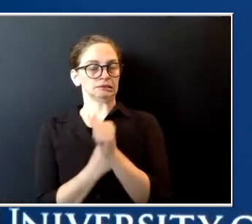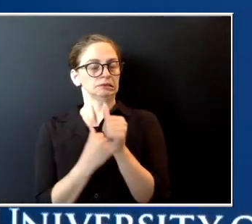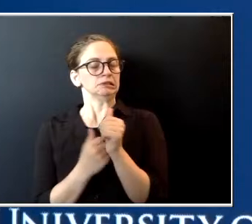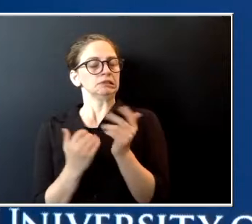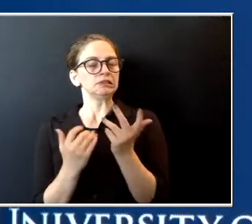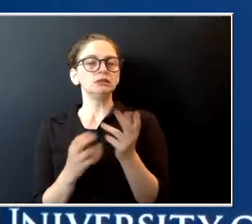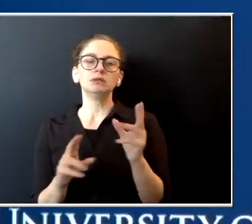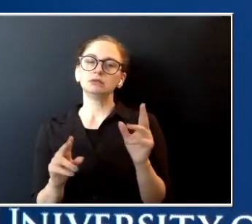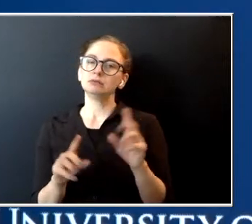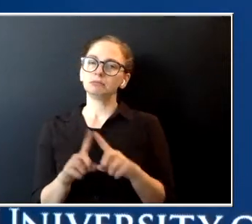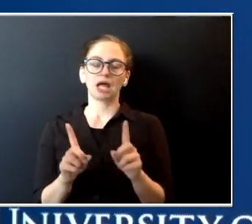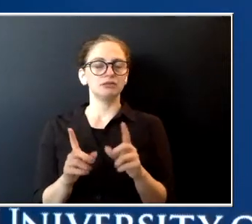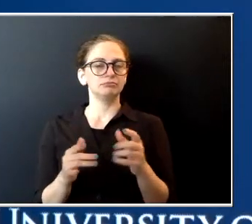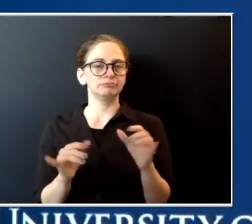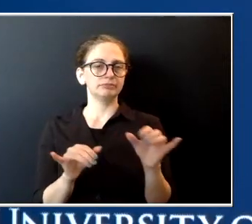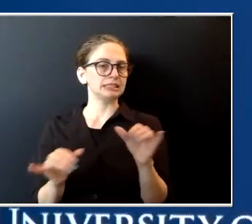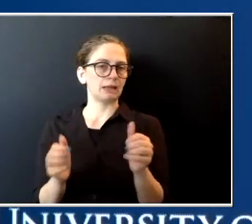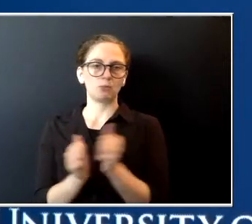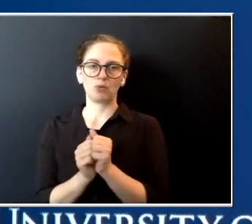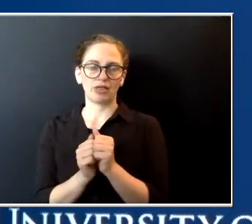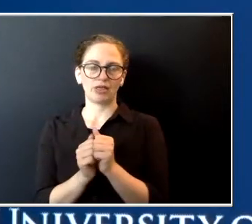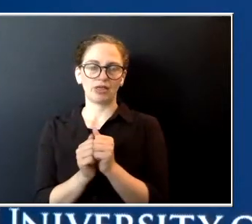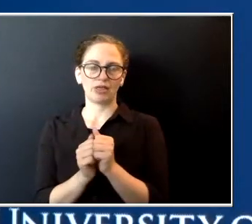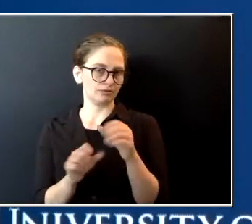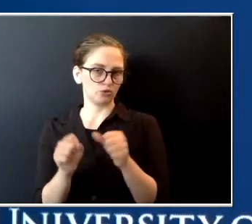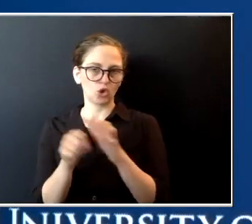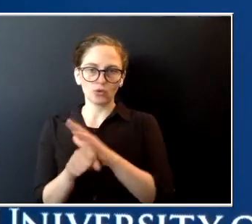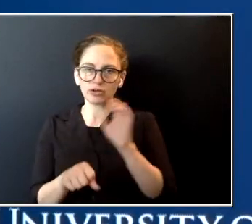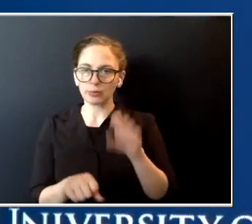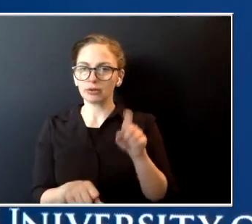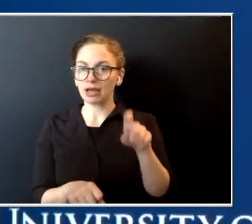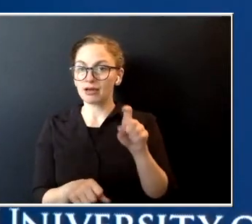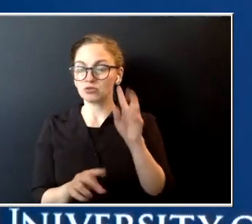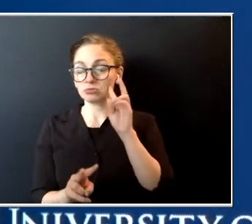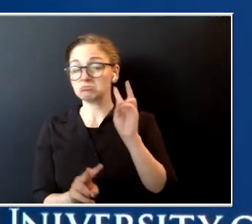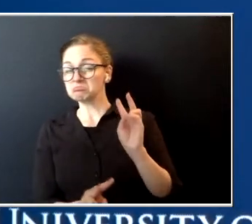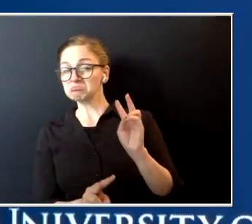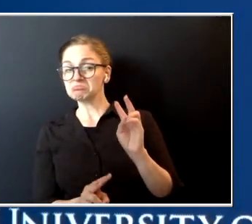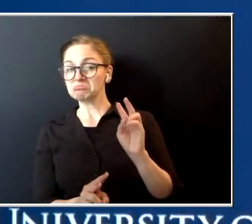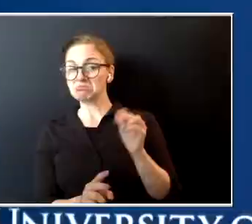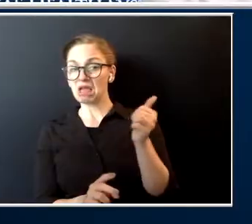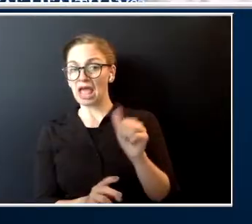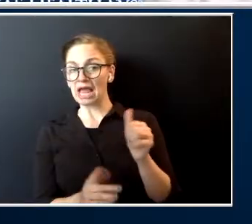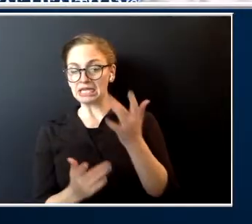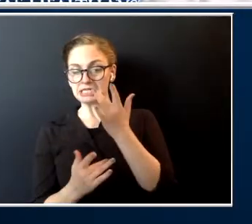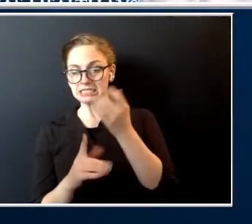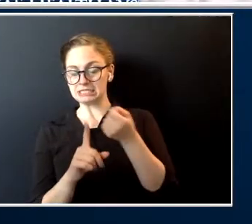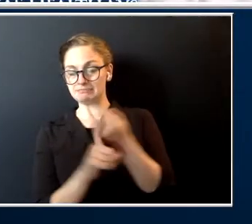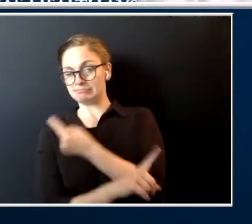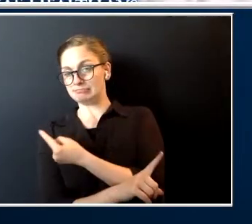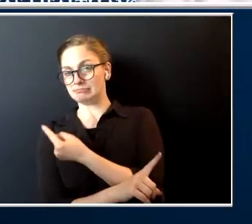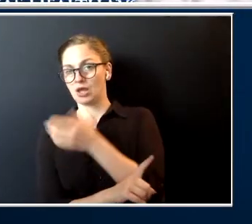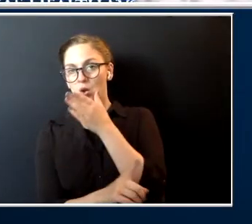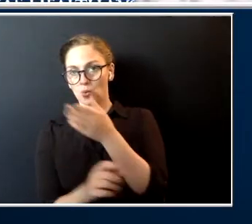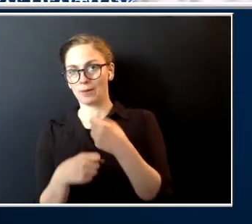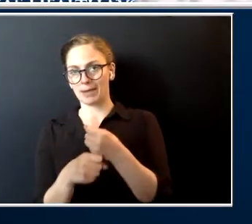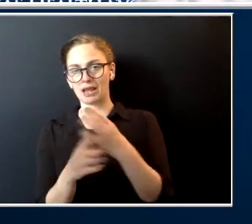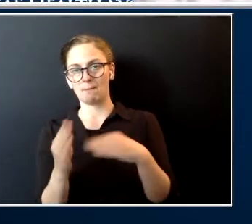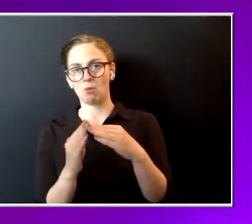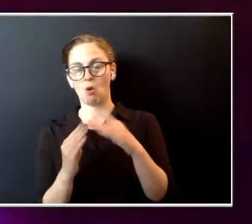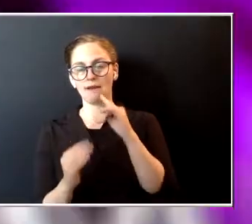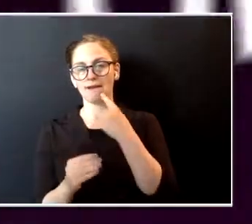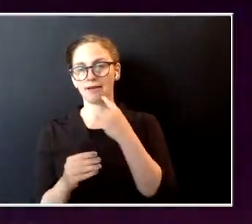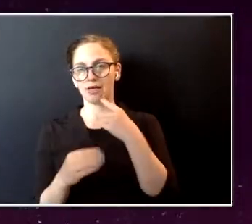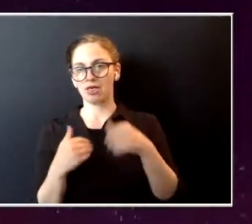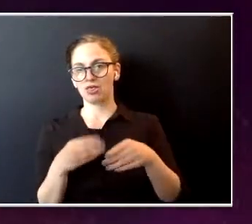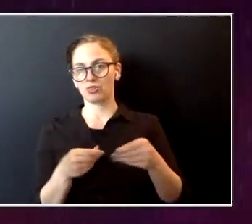those changes that would make it possibly be a bigger threat to the human population. We know many of you have questions. We're going to head now to